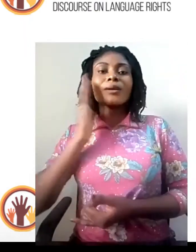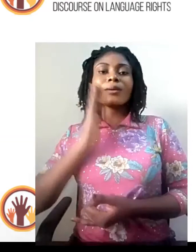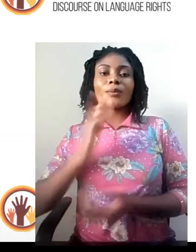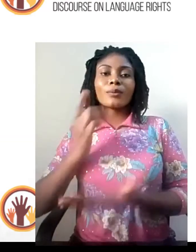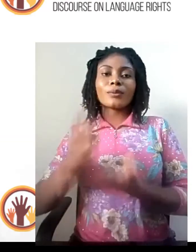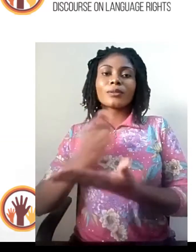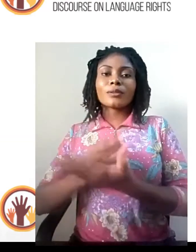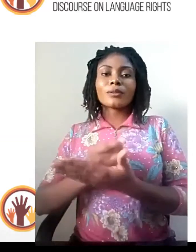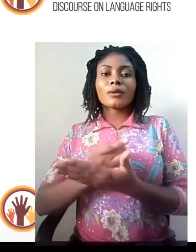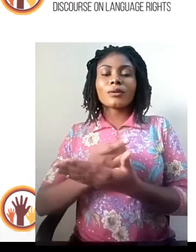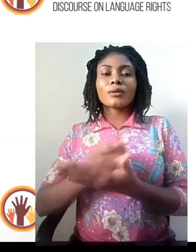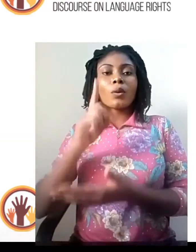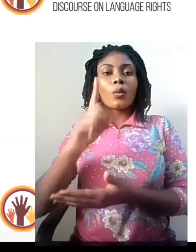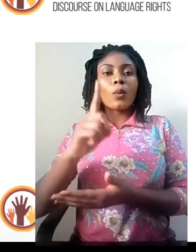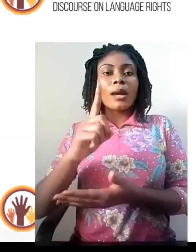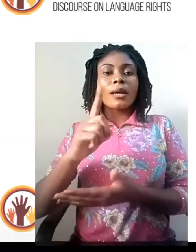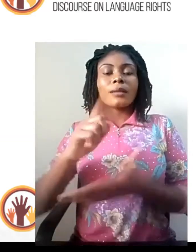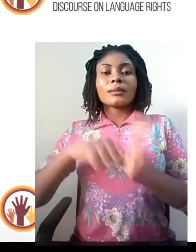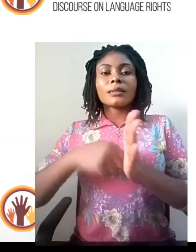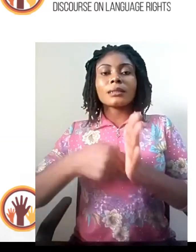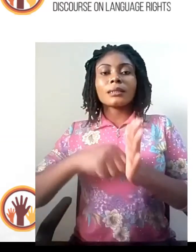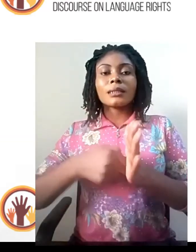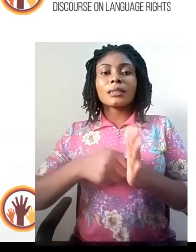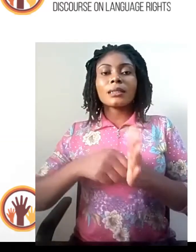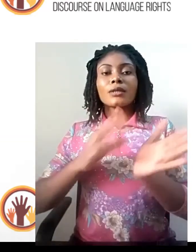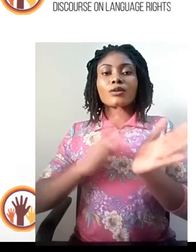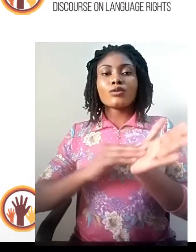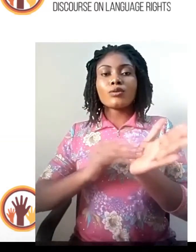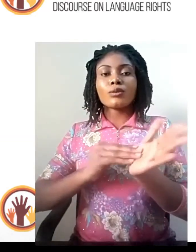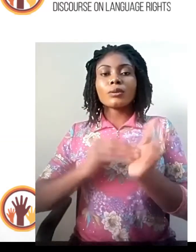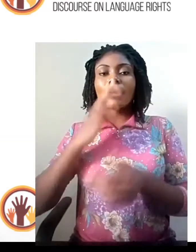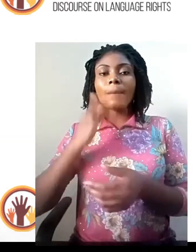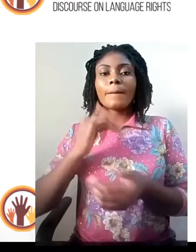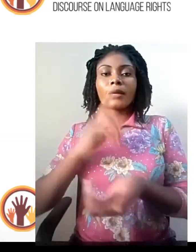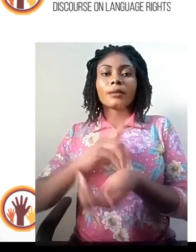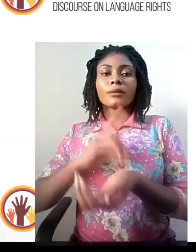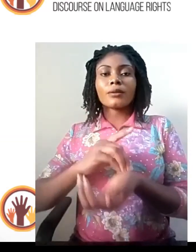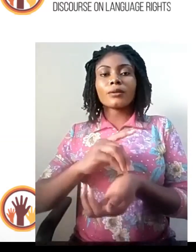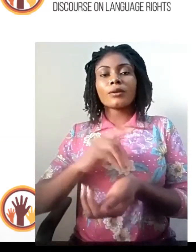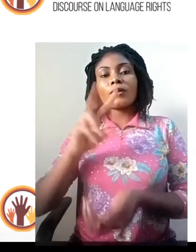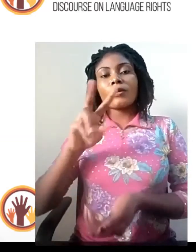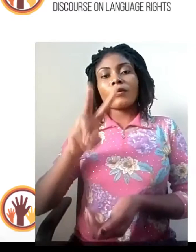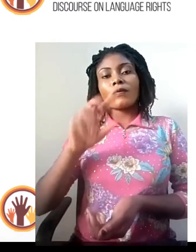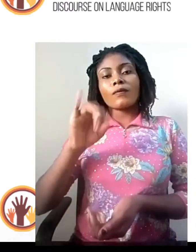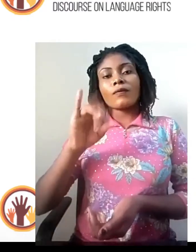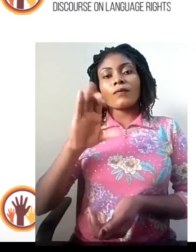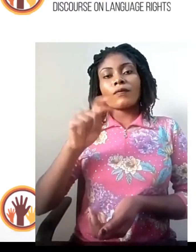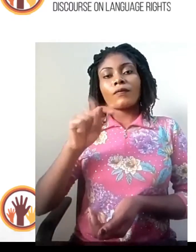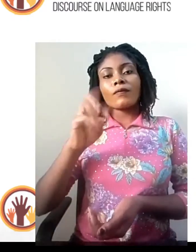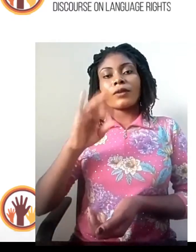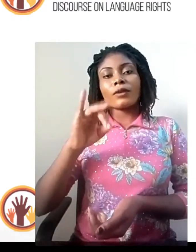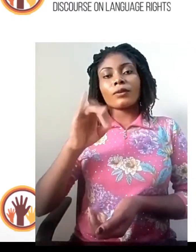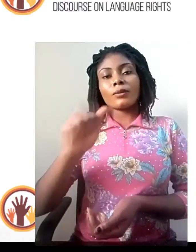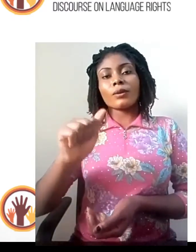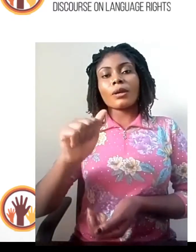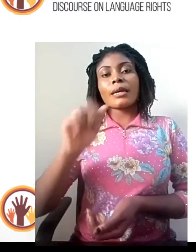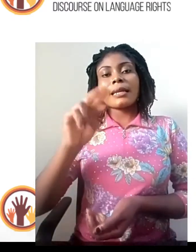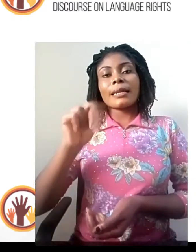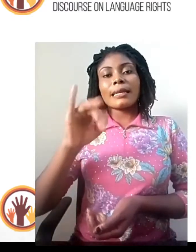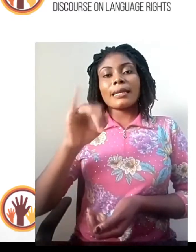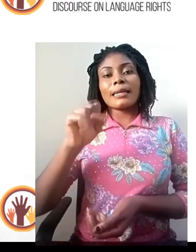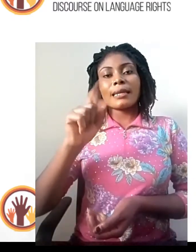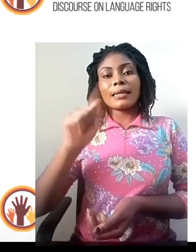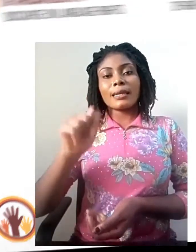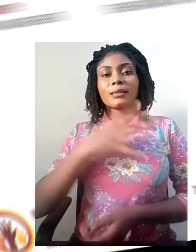keynotes by Dr. Victoria Nyst and Nyako. And today our